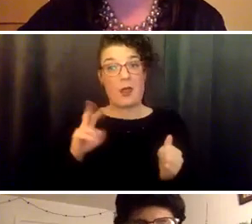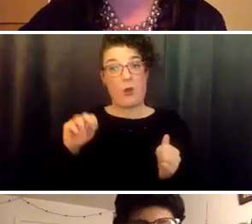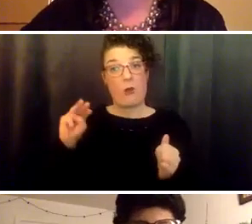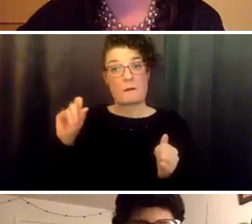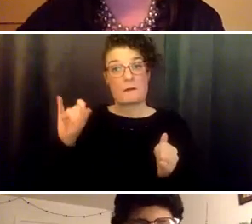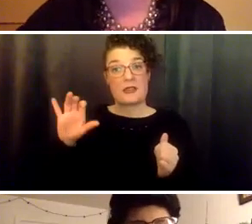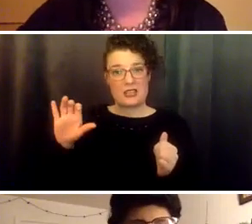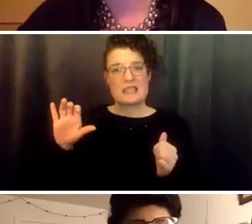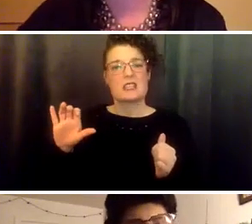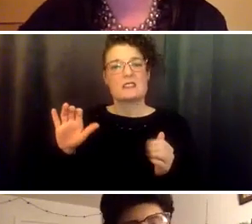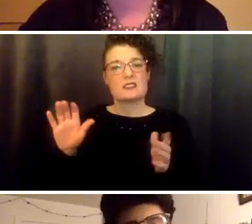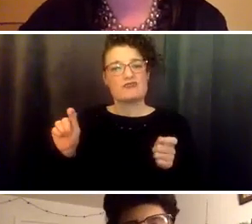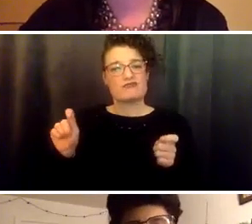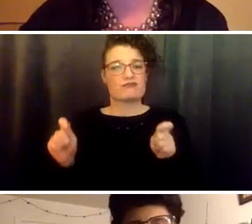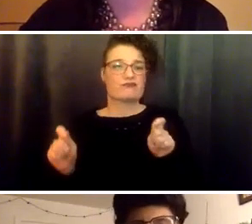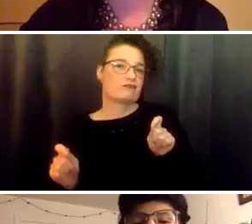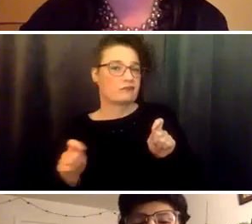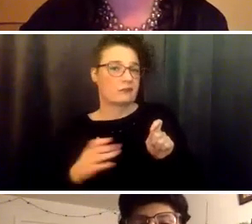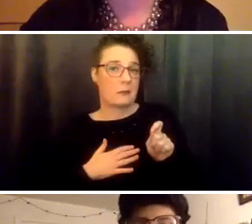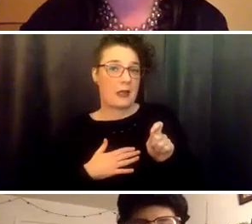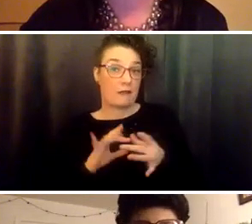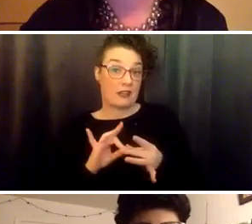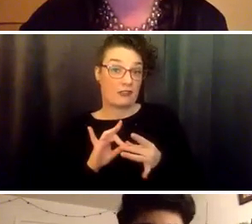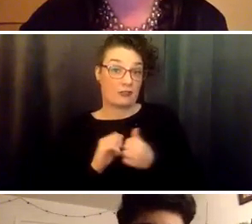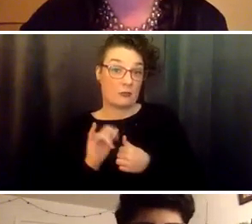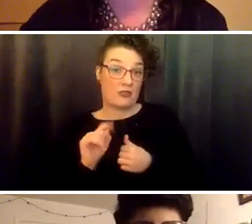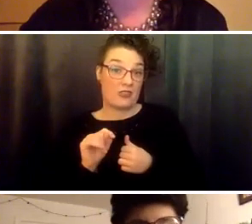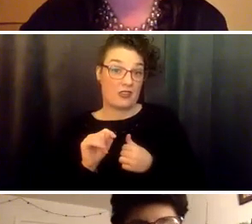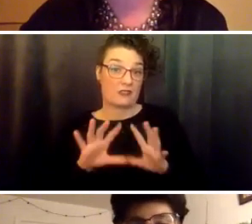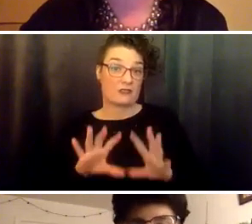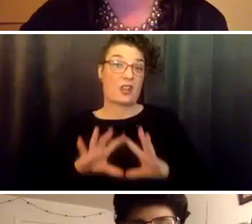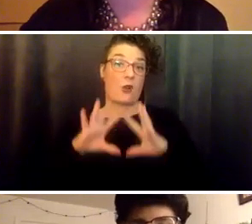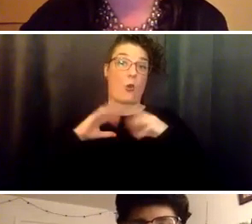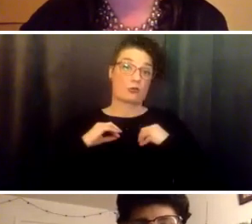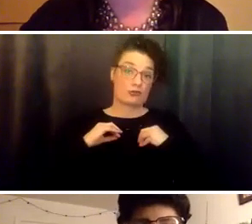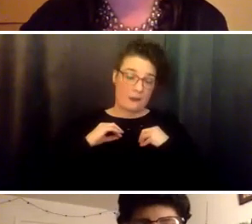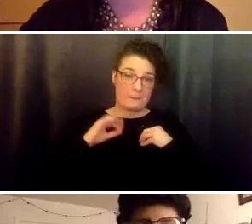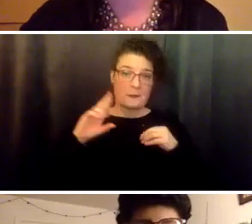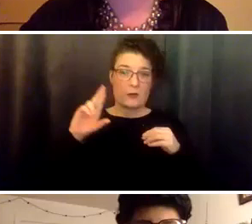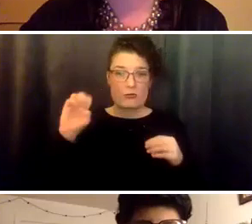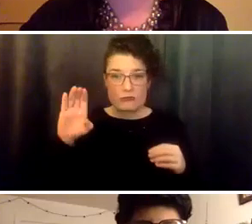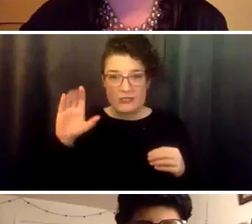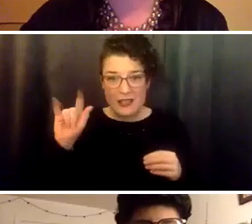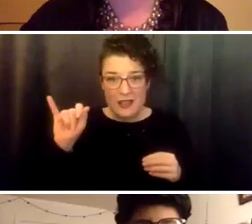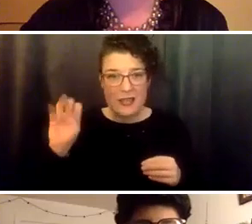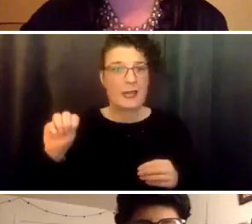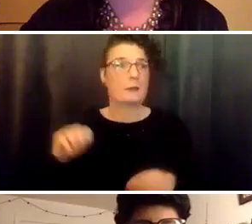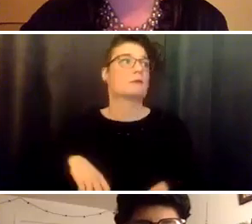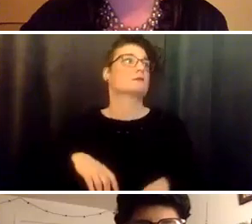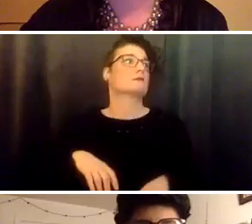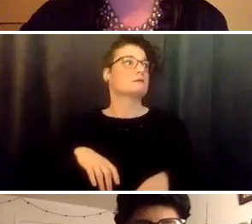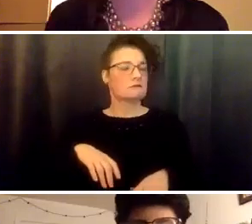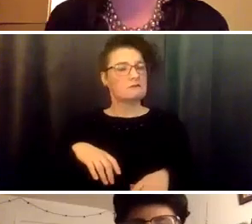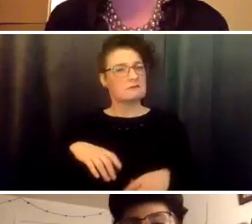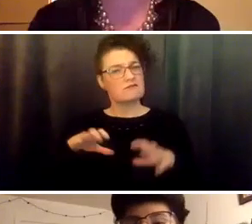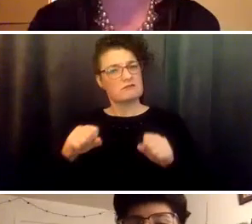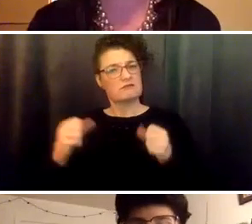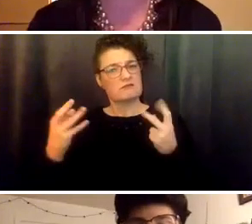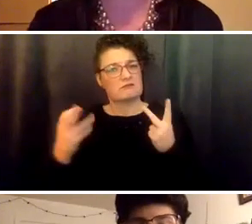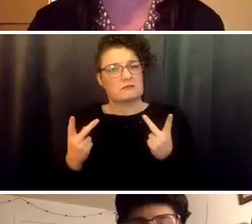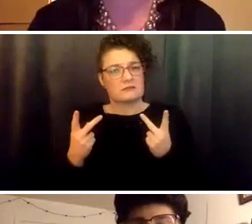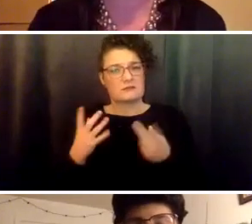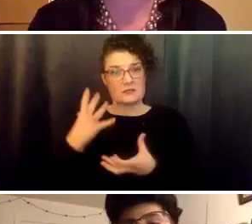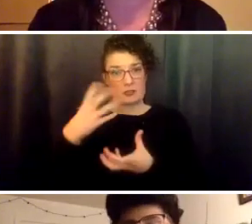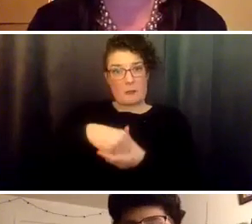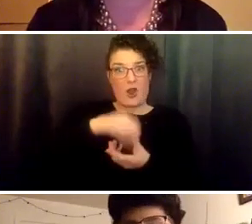reshift my relationship with it and to take ownership in it, to reclaim it. And that, you know, it was part of the piece